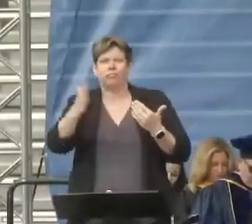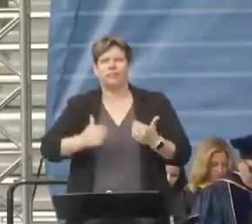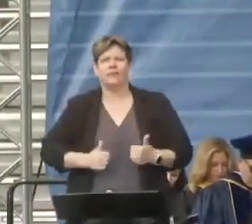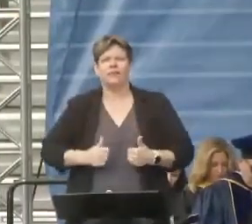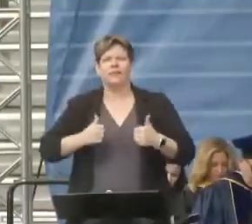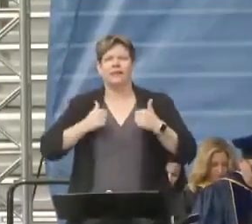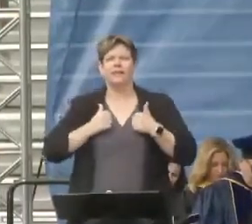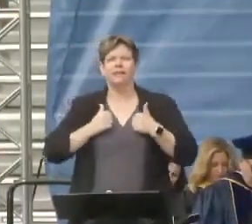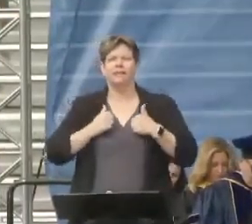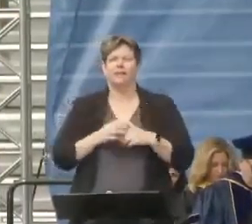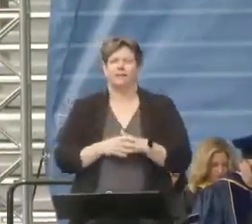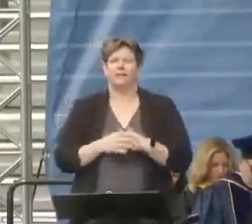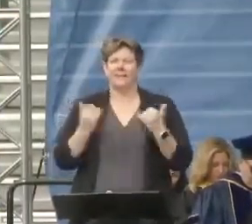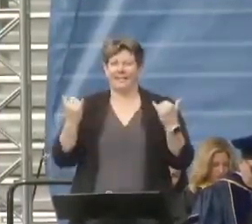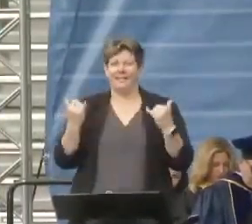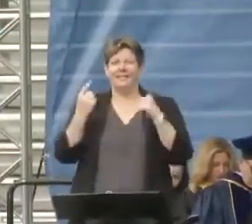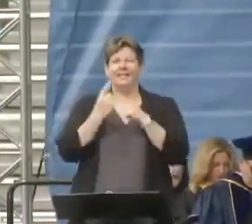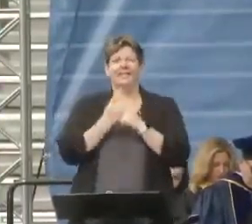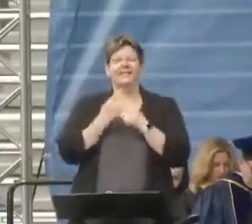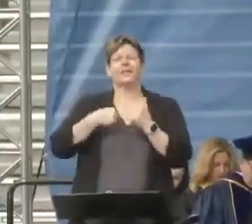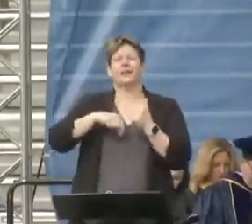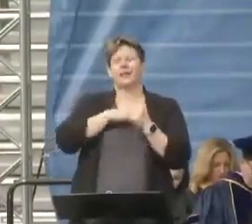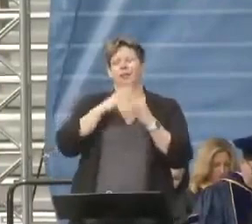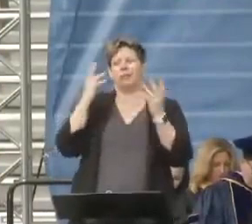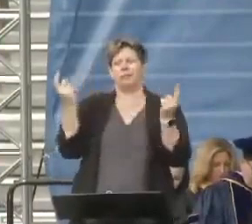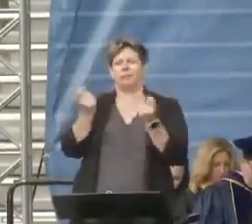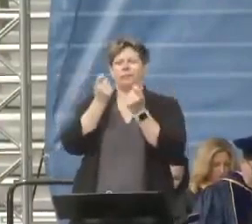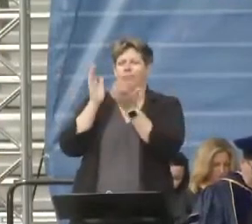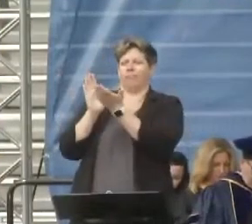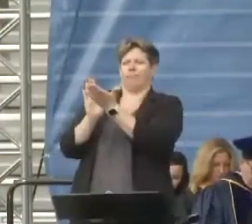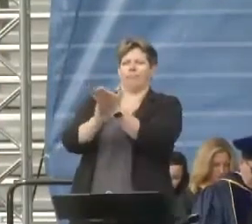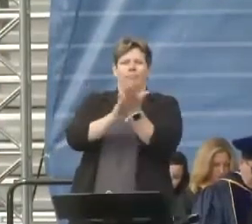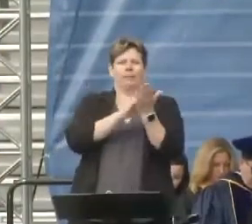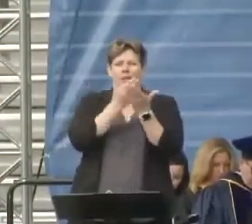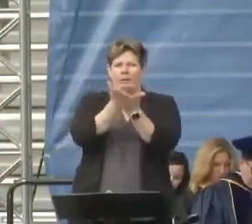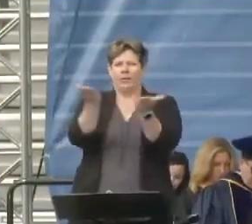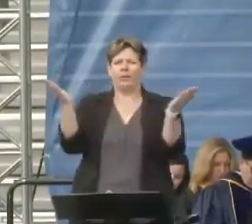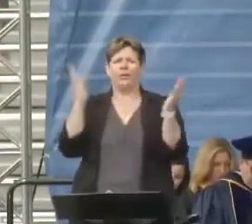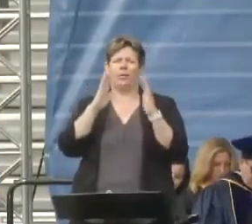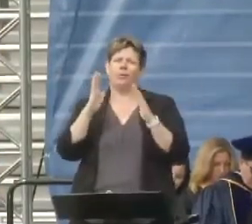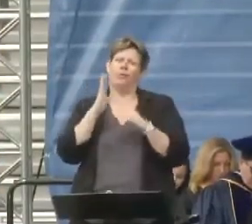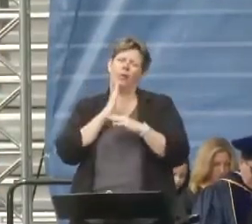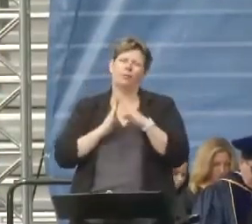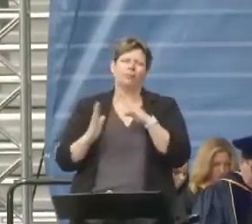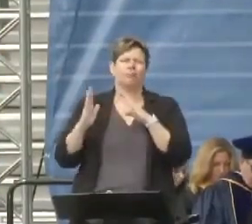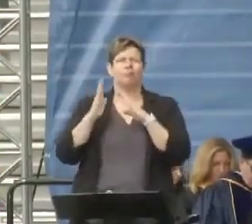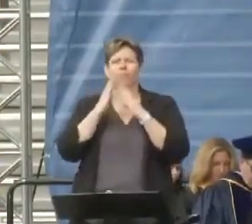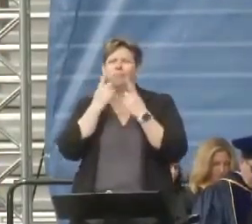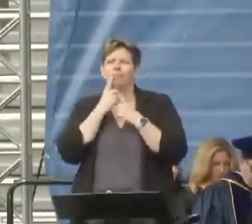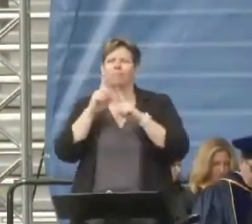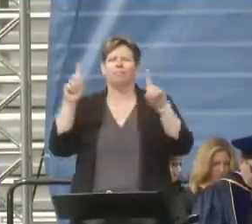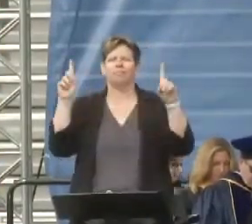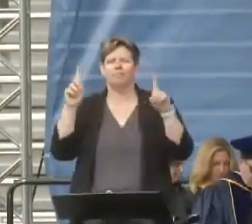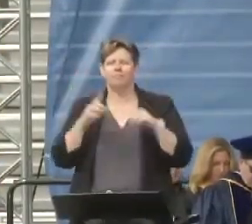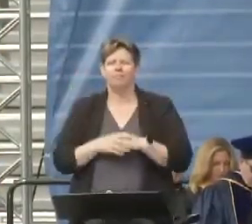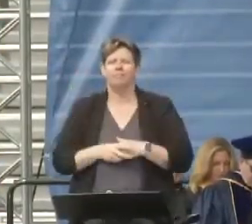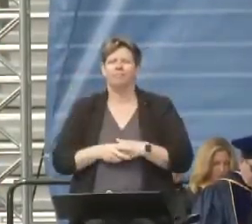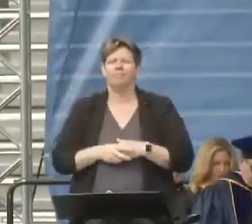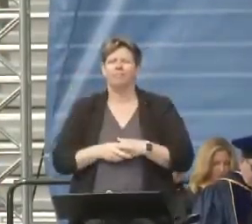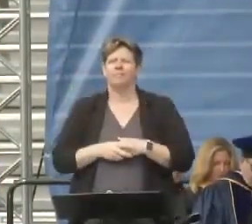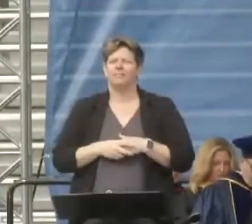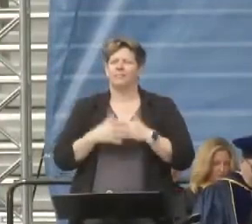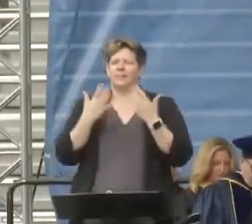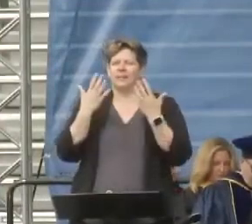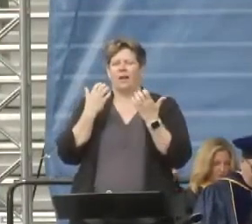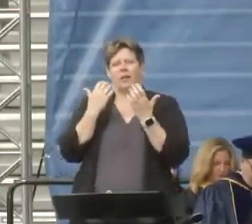life. And today, we celebrate you for this extraordinary success. Let